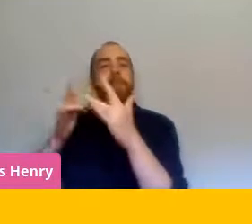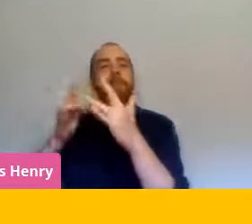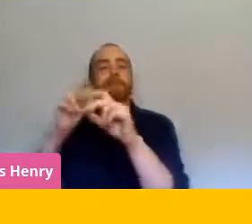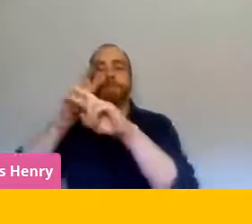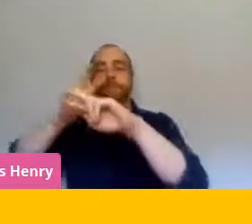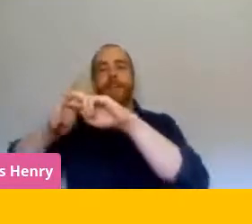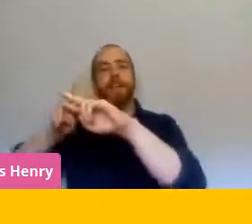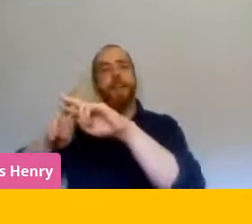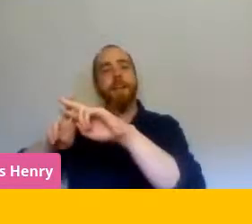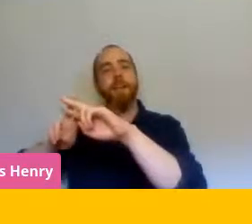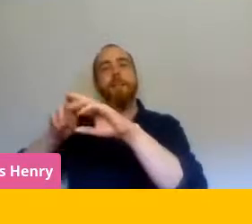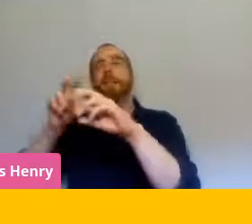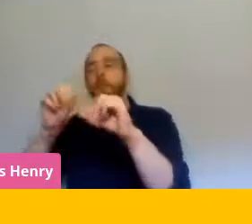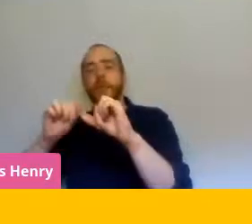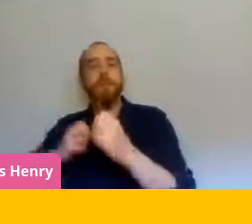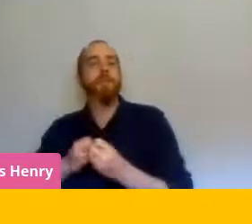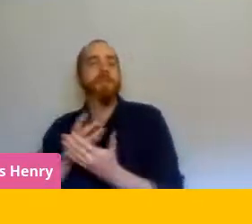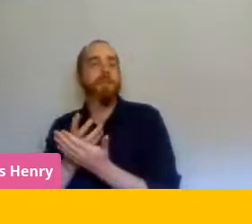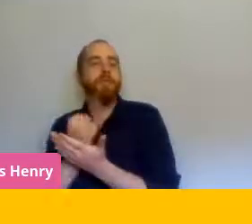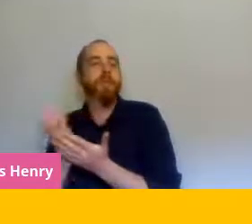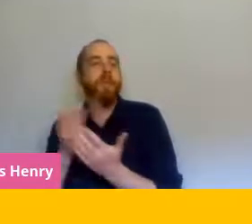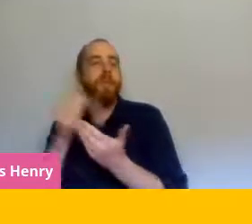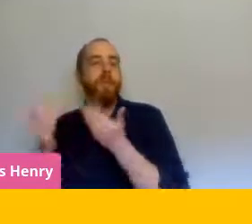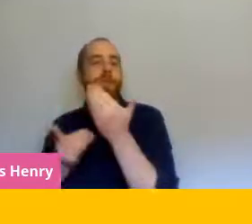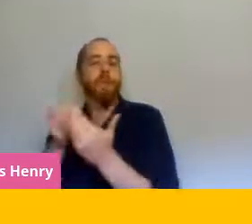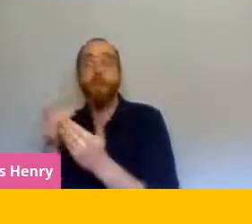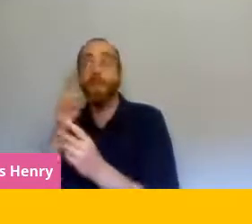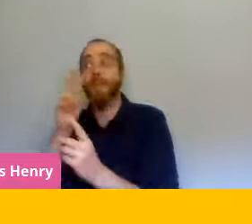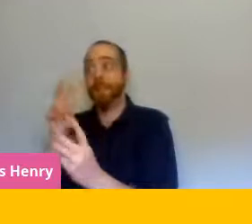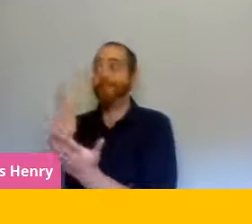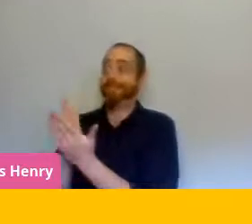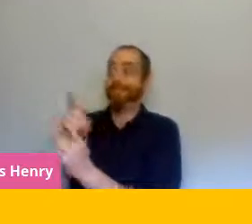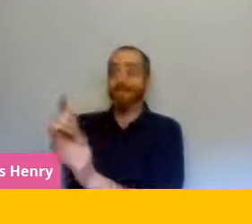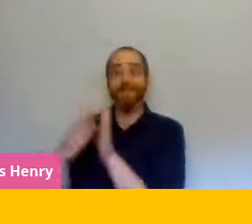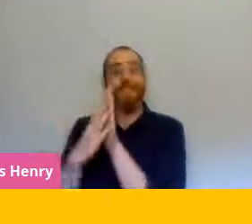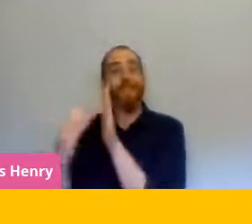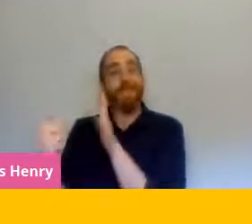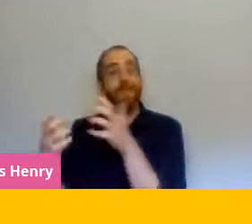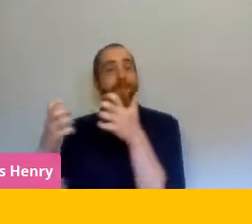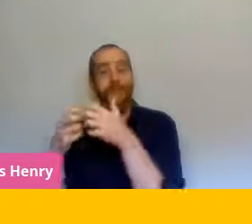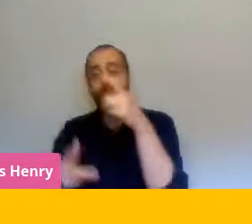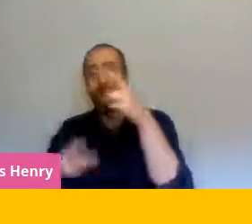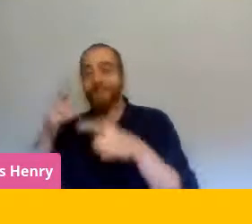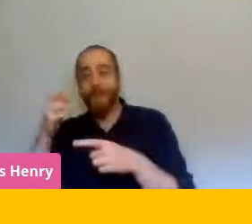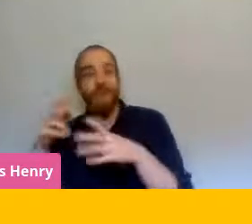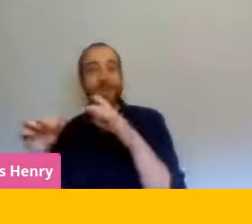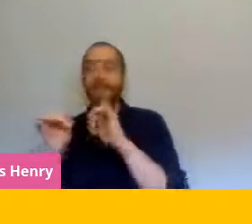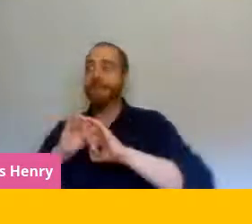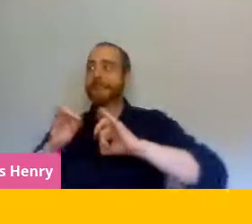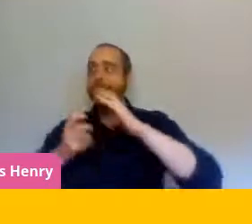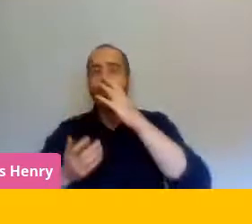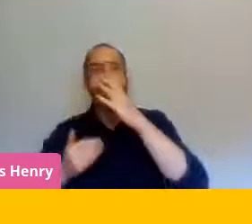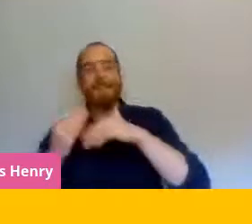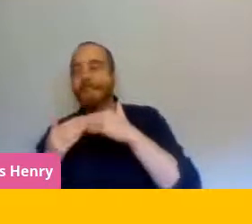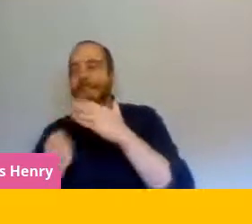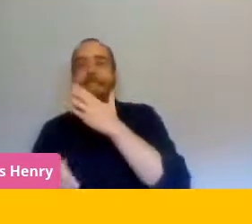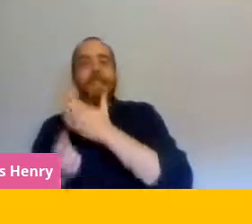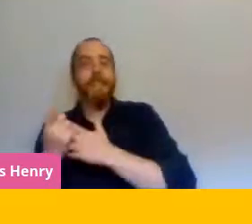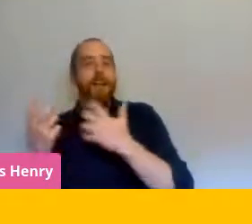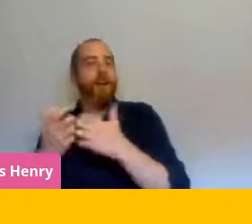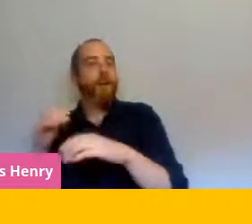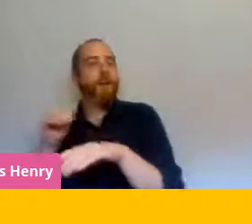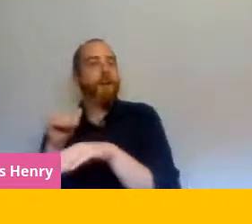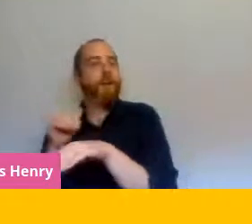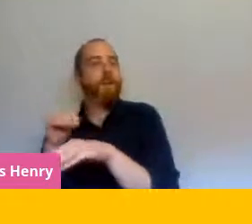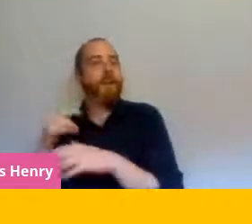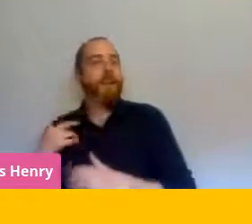of how these cuts impact people's lives. A couple of the pre-submitted questions for the